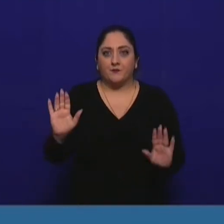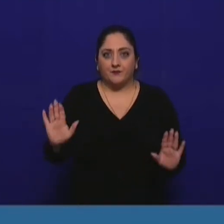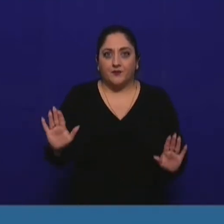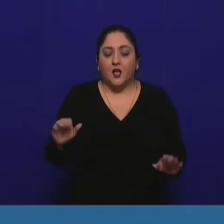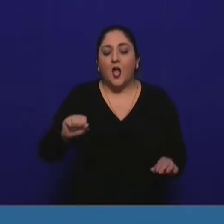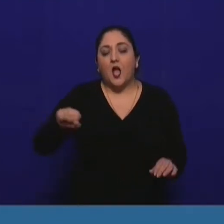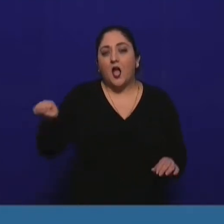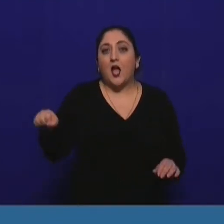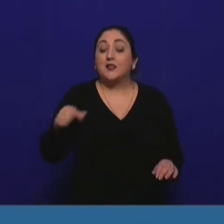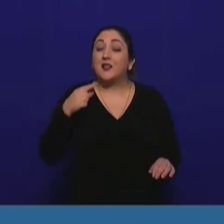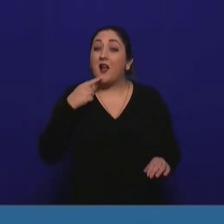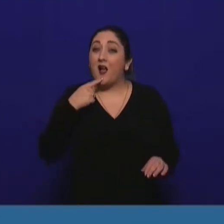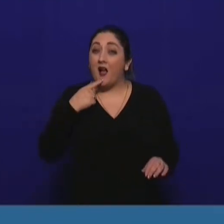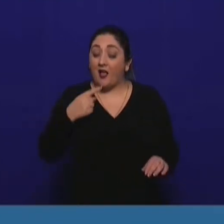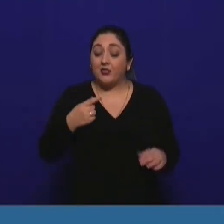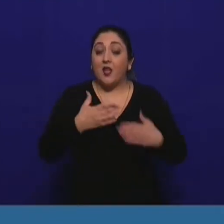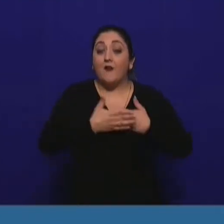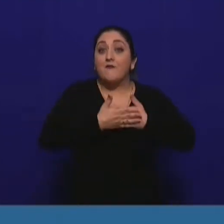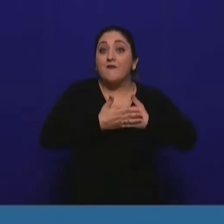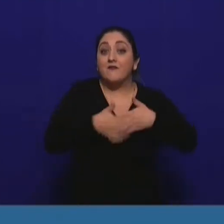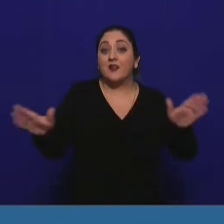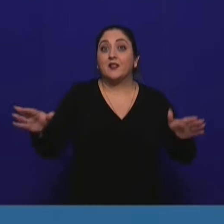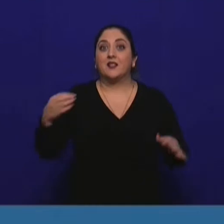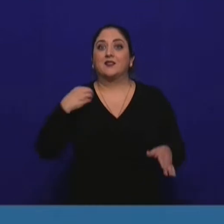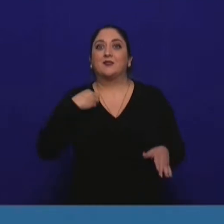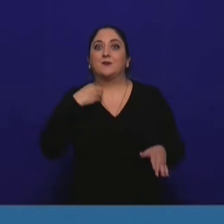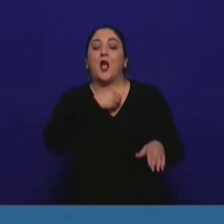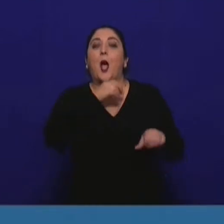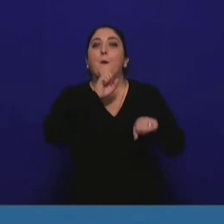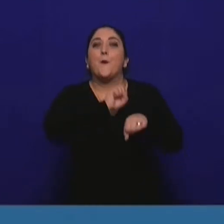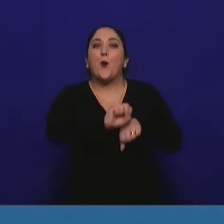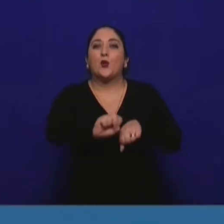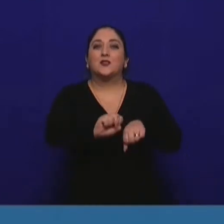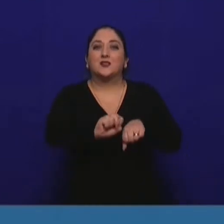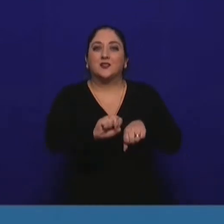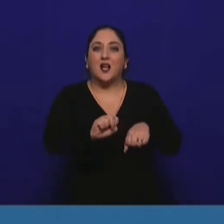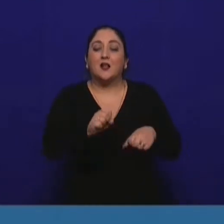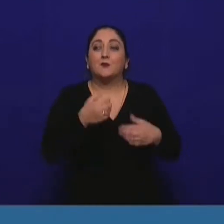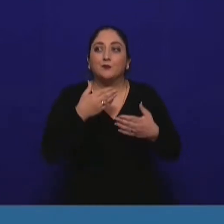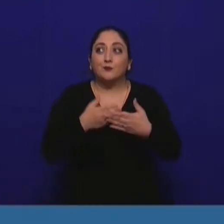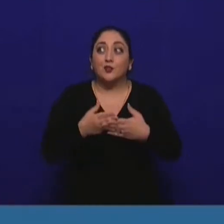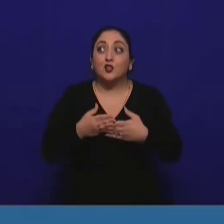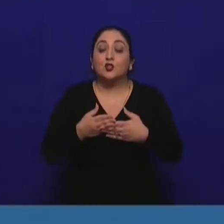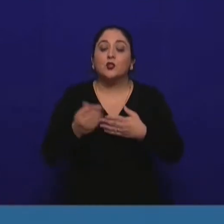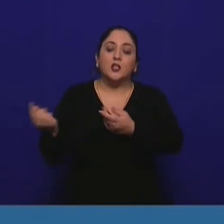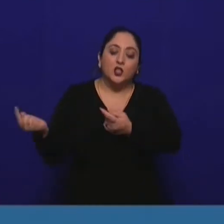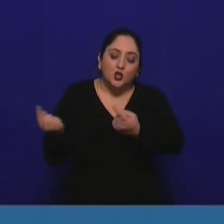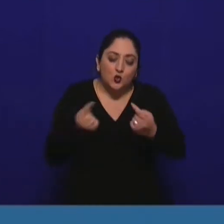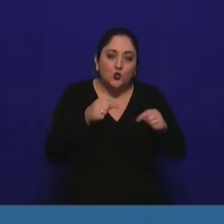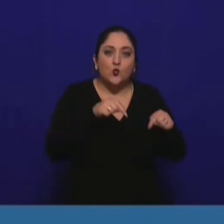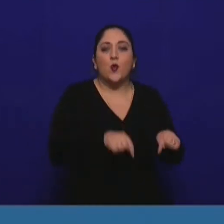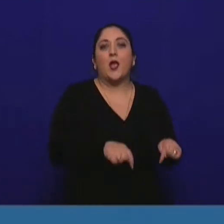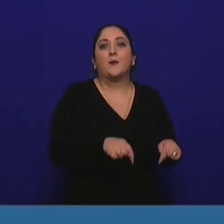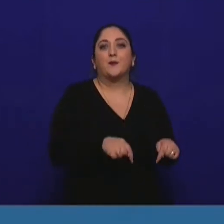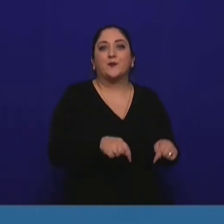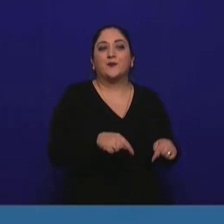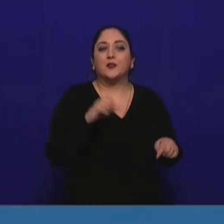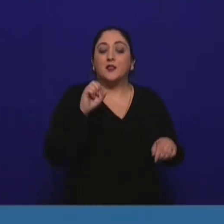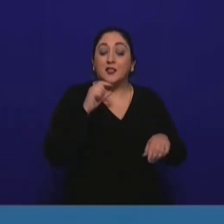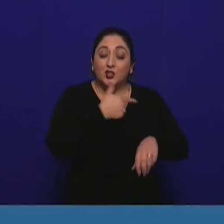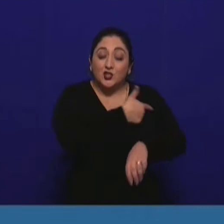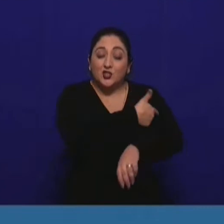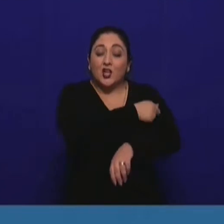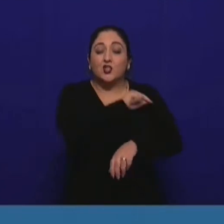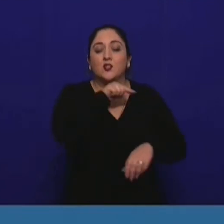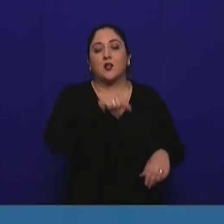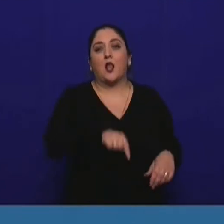aħna ftaħna klinika apposta f'Mater Dei fejn dawn in-nies qegħdin nagħtuhom dik it-tilqima hemmhekk f'Mater Dei. Ħalli huma jekk ikollhom